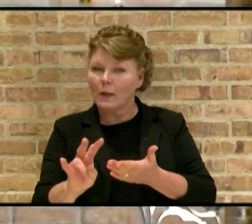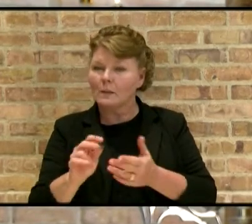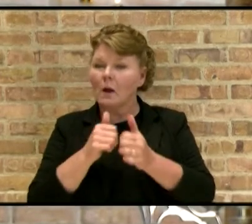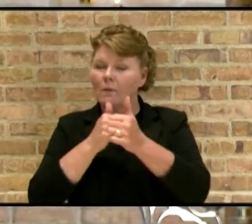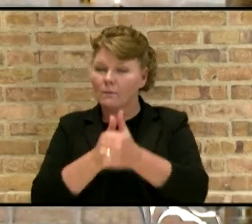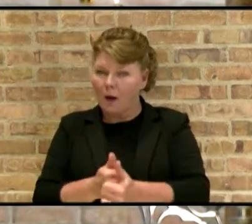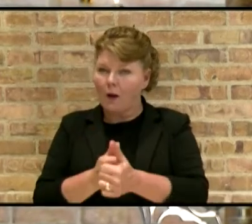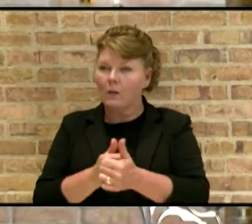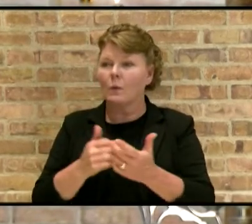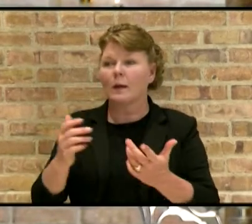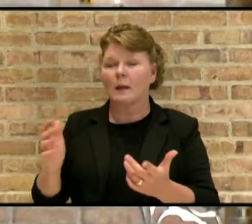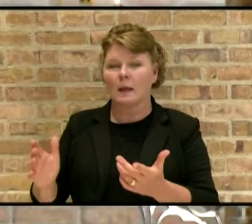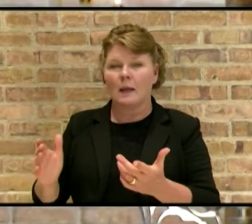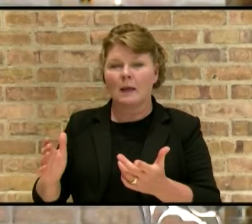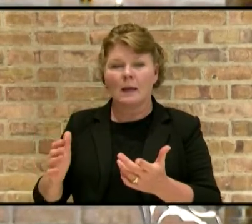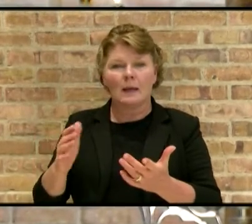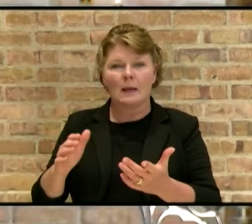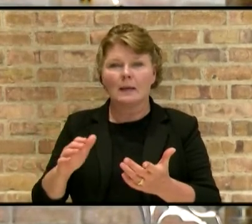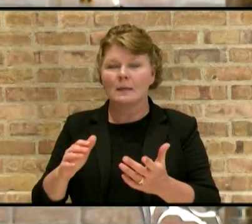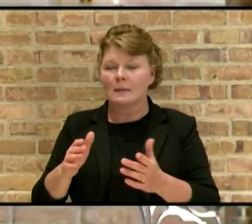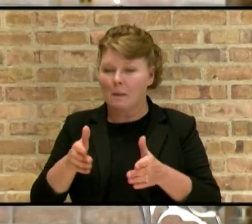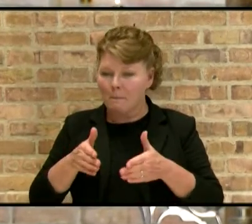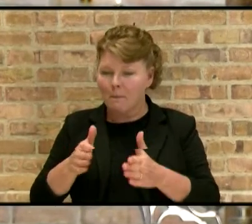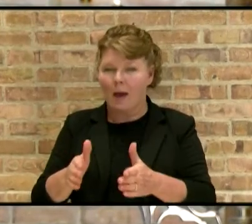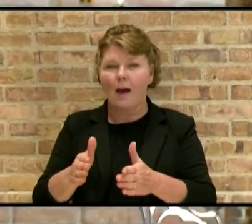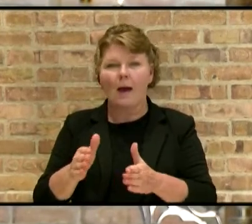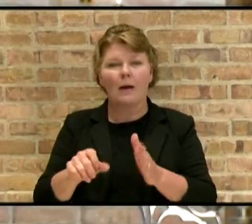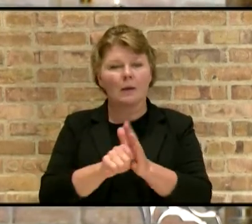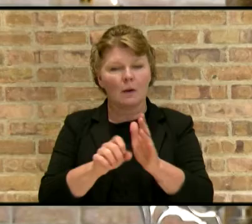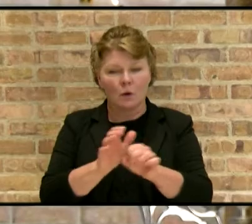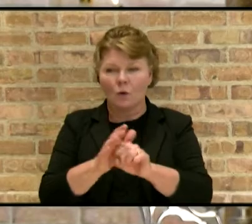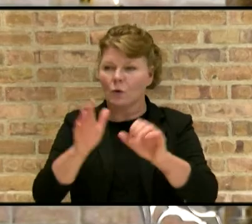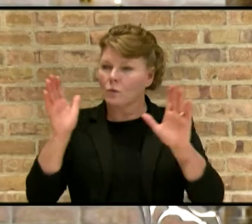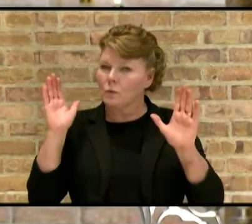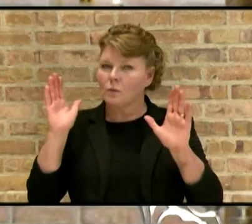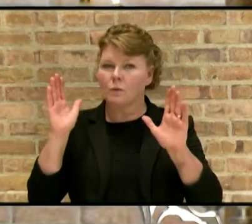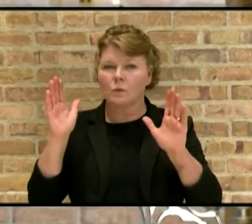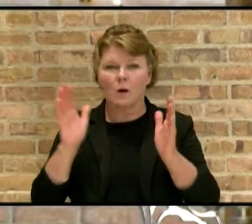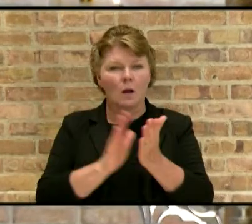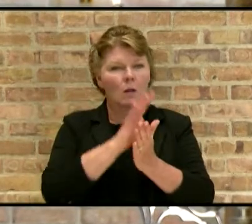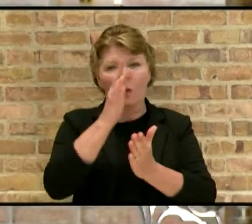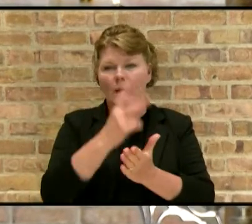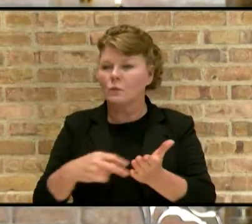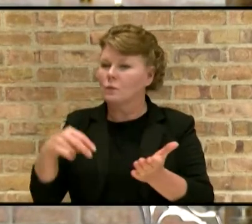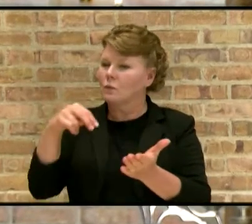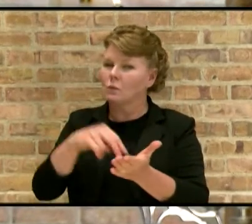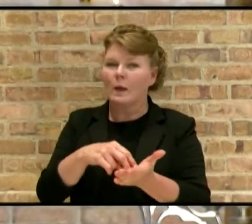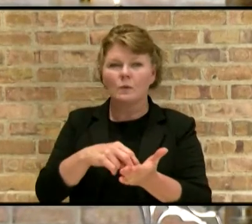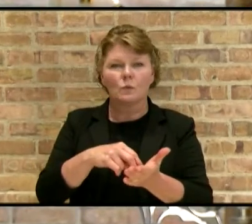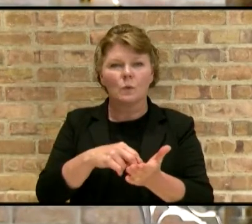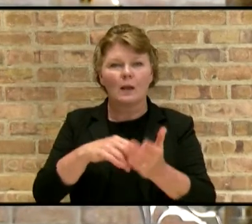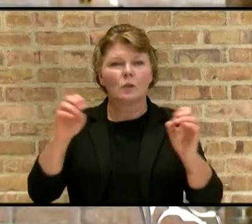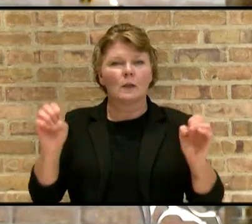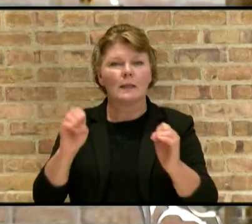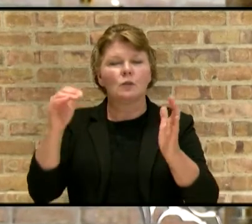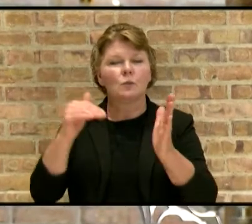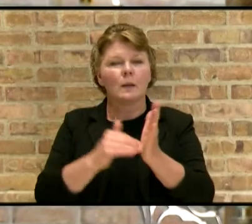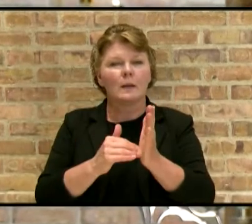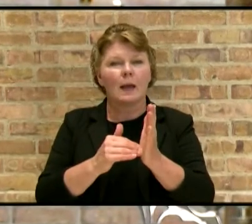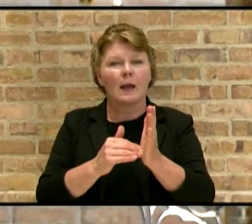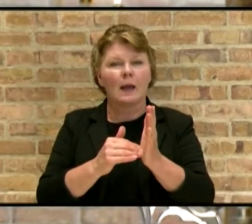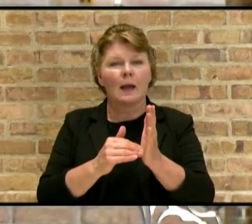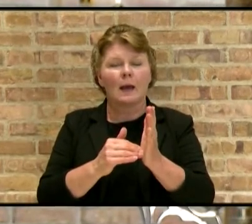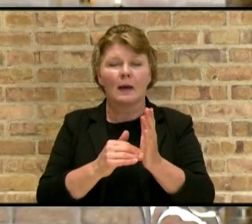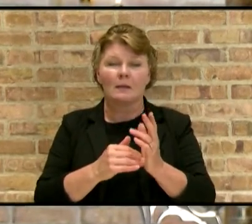crucifixion, and his glorious, victorious resurrection in Easter again. So we have an advantage